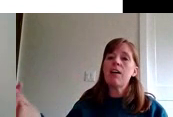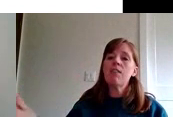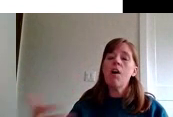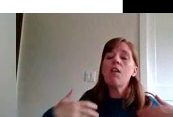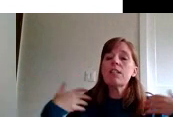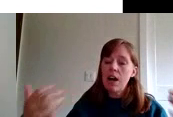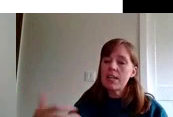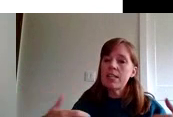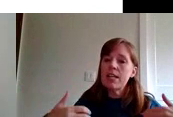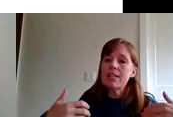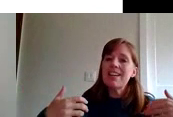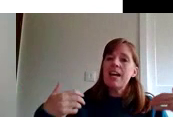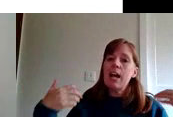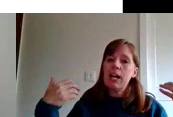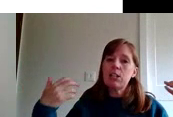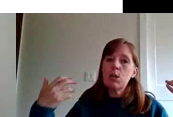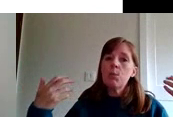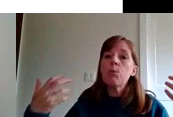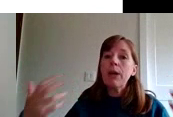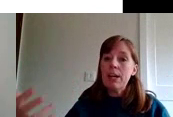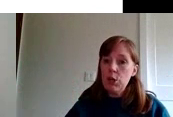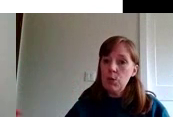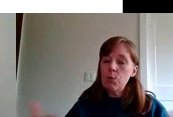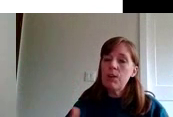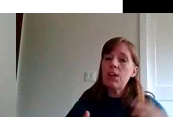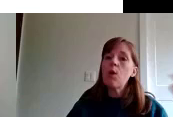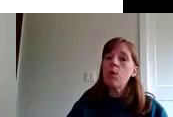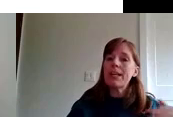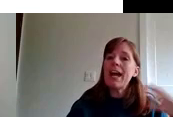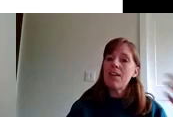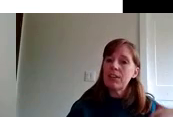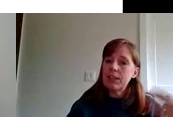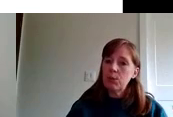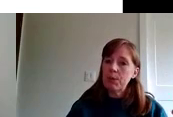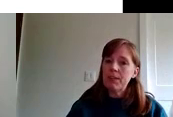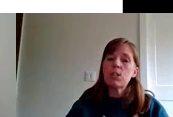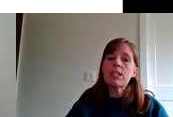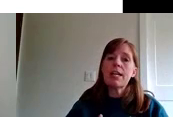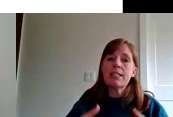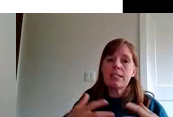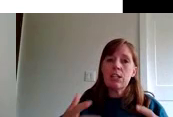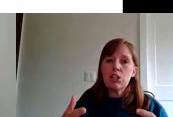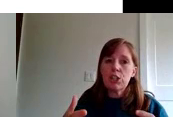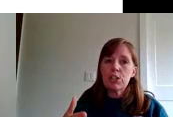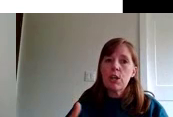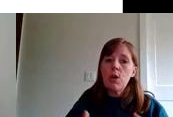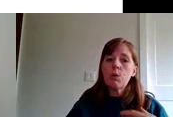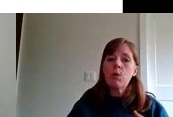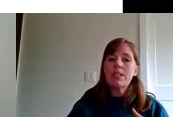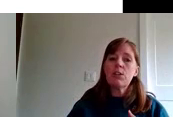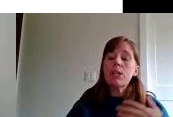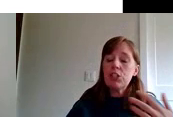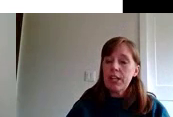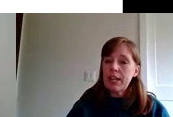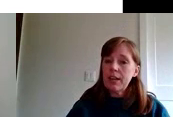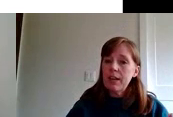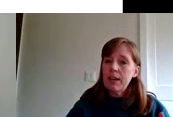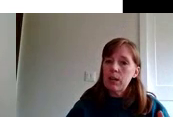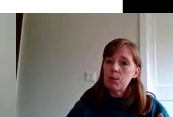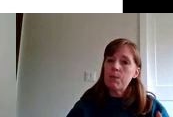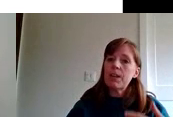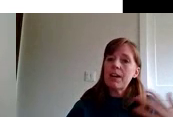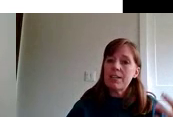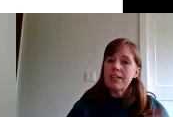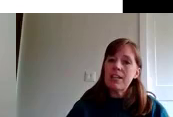to have all this content as brand new, where they already have a little bit. Of course, as teachers, we're always